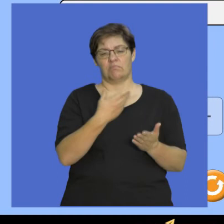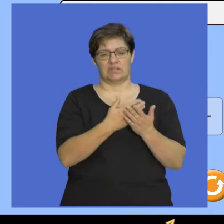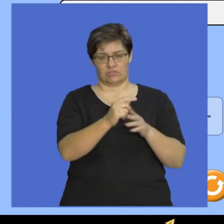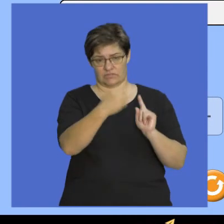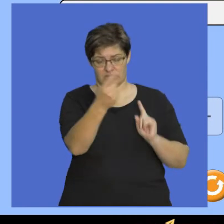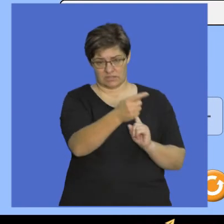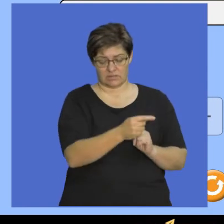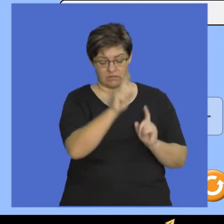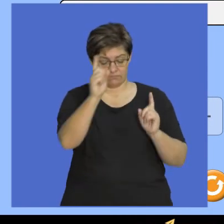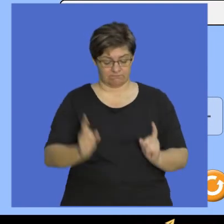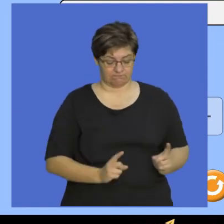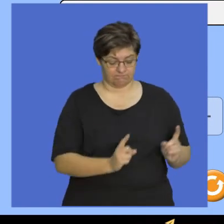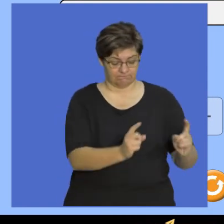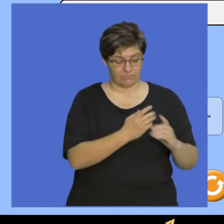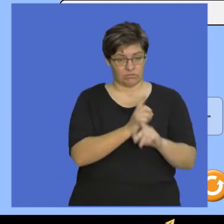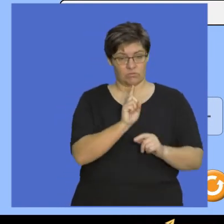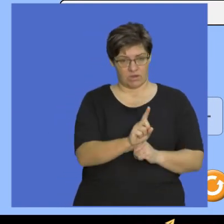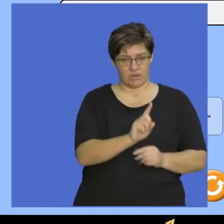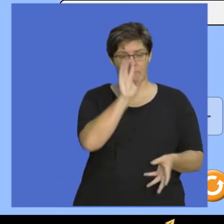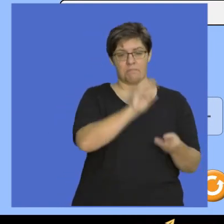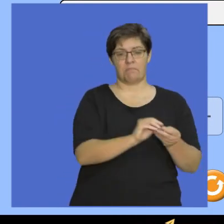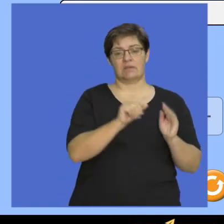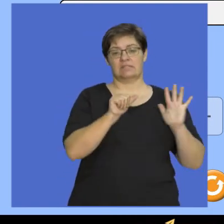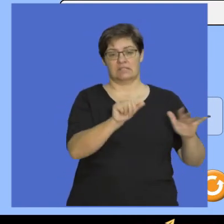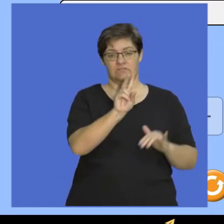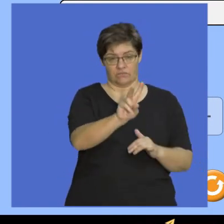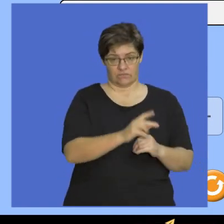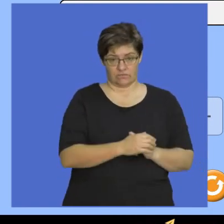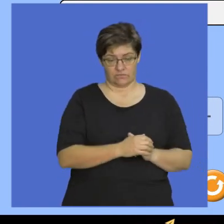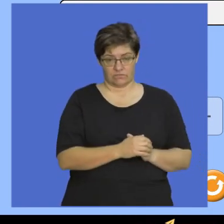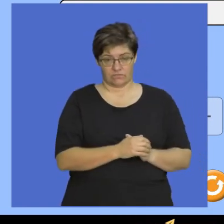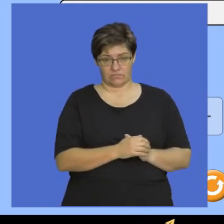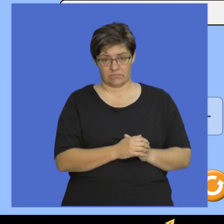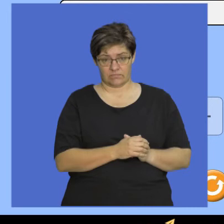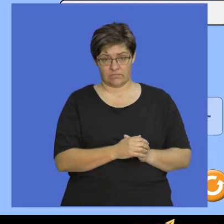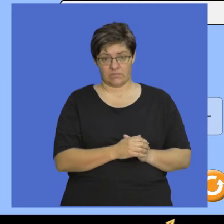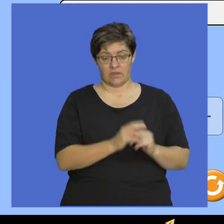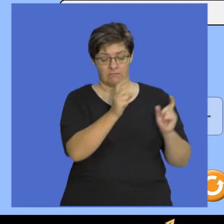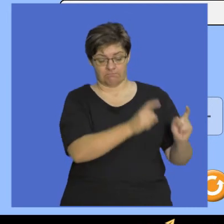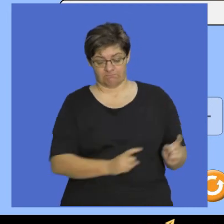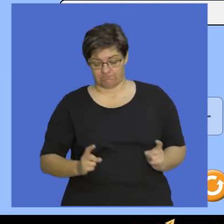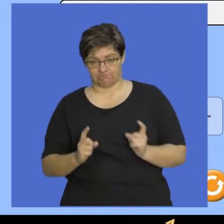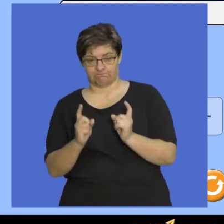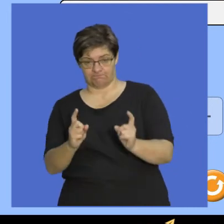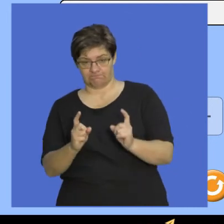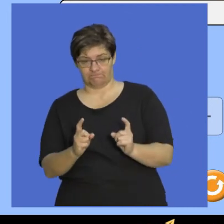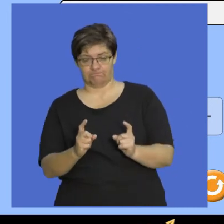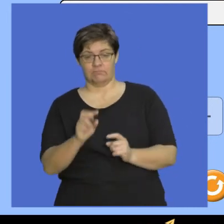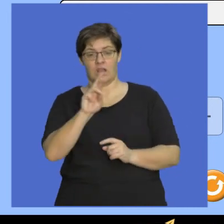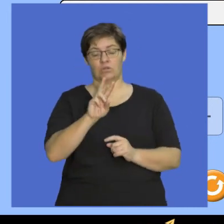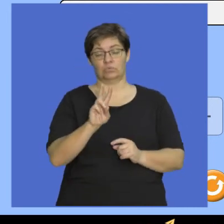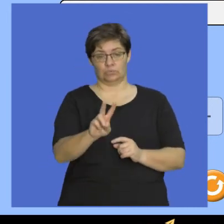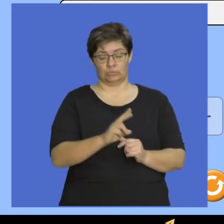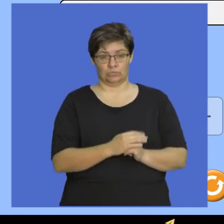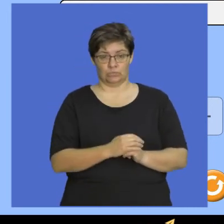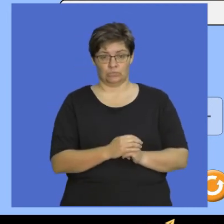across resistor 1 is equals to 6 volts, okay? We are verifying that. And then voltage across